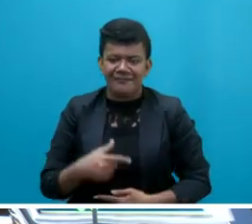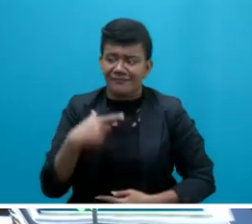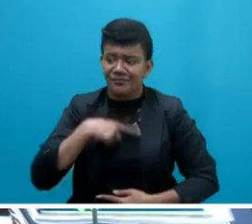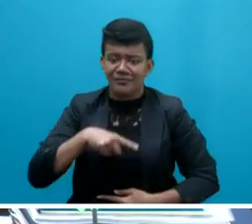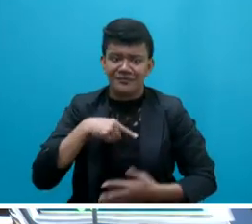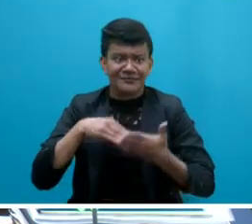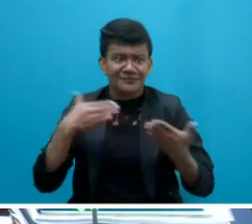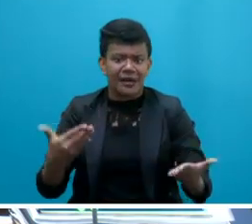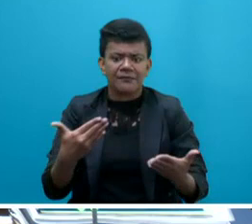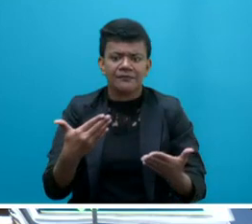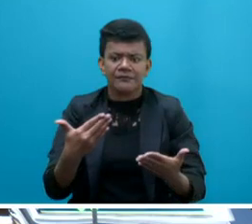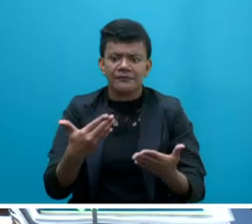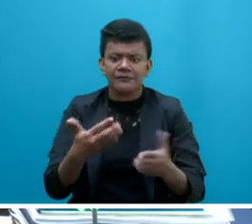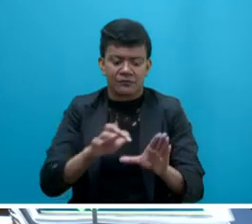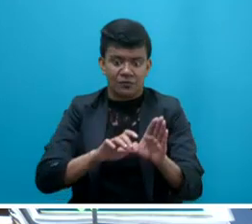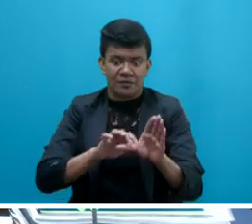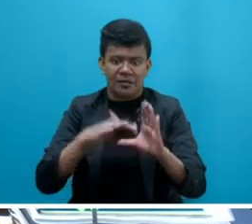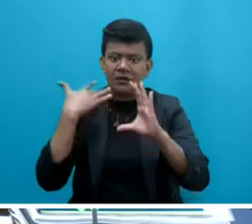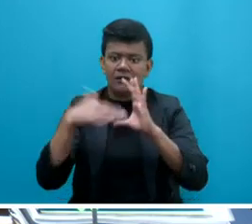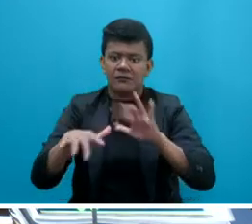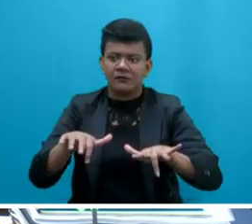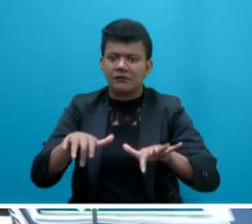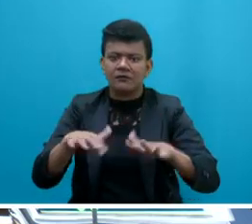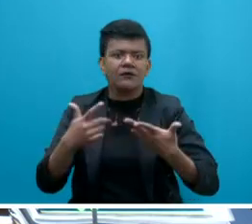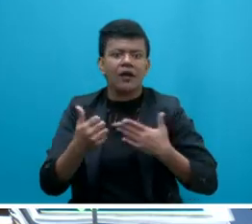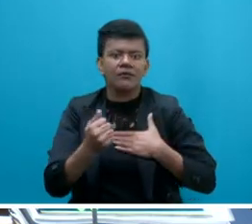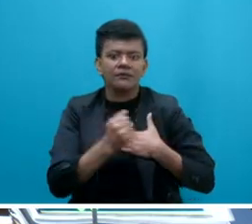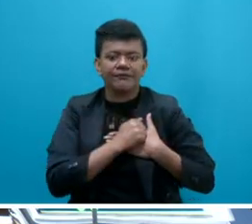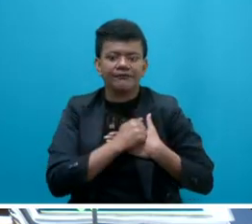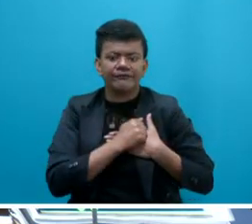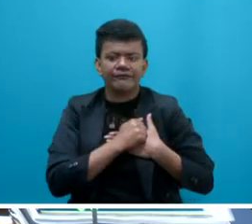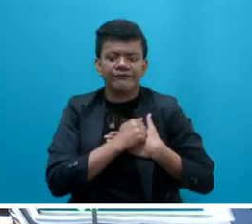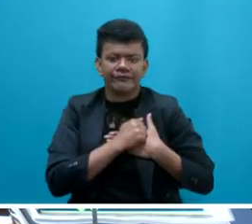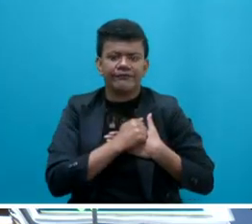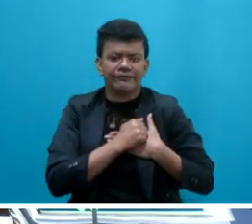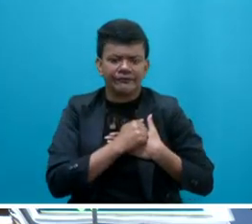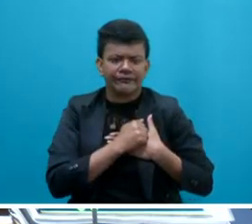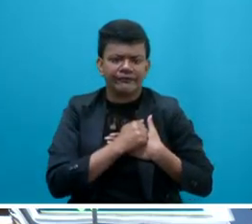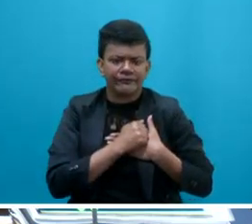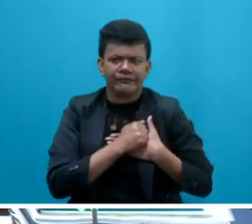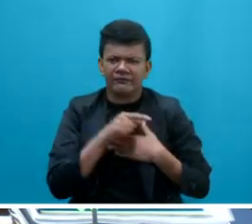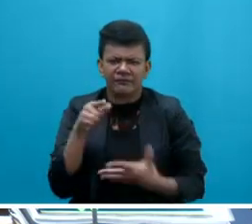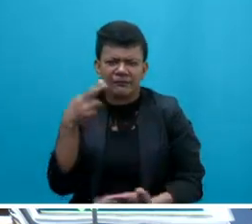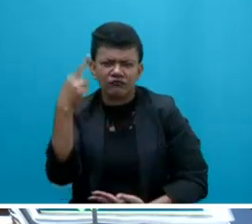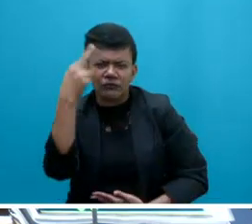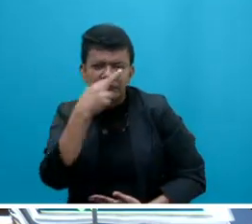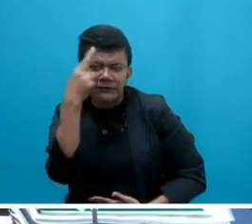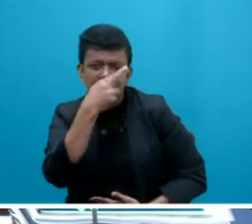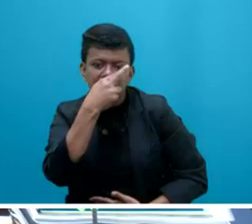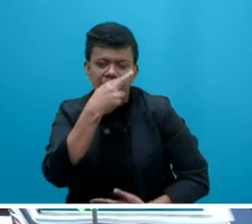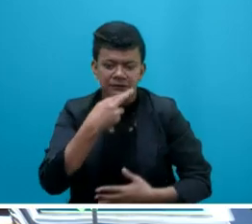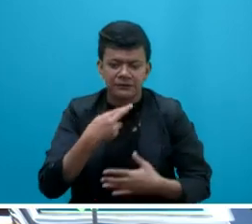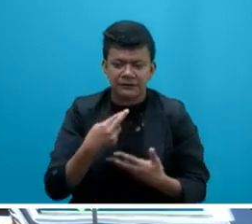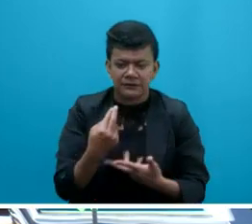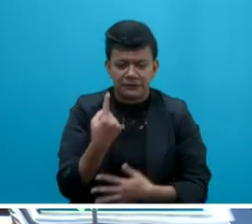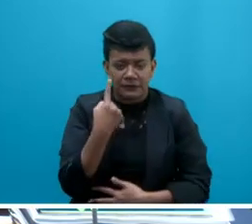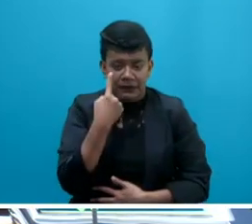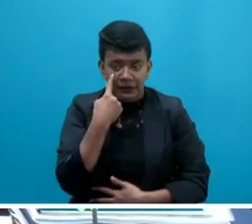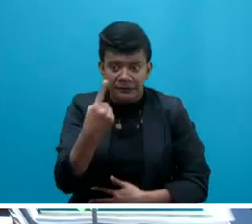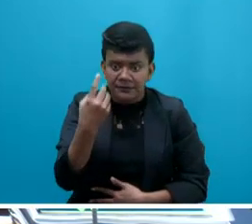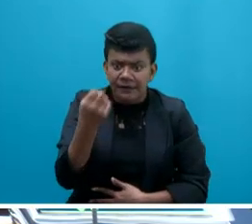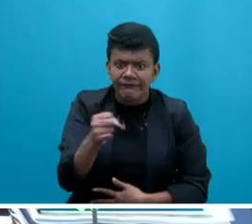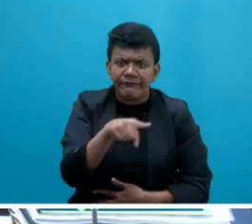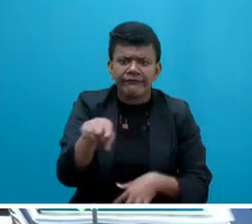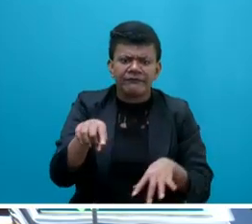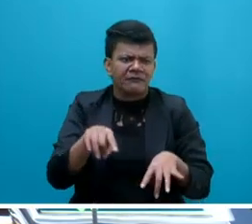cybersecurity threats and cybercrime. One only has to log onto social media and witness witnessed a multitude of various fake and hate pages